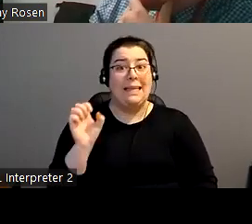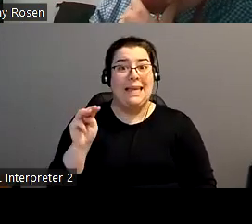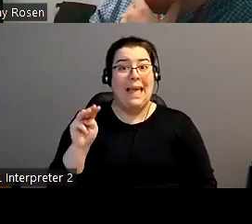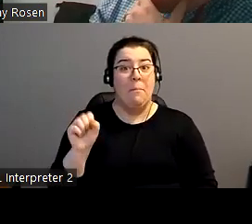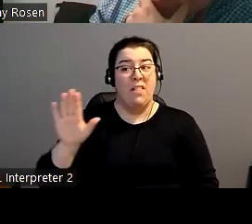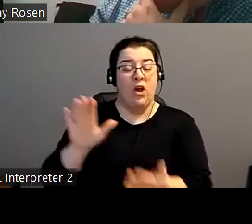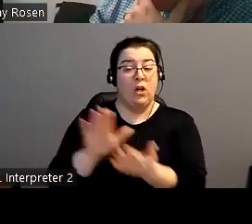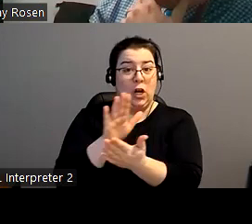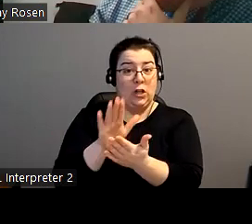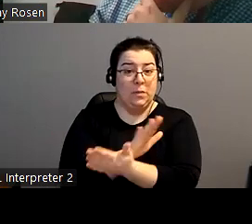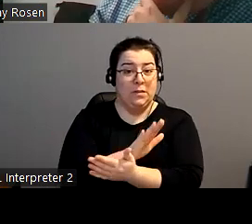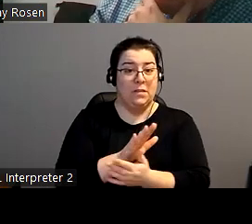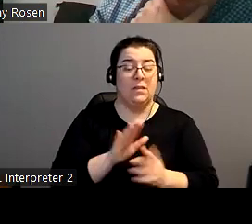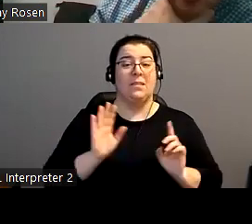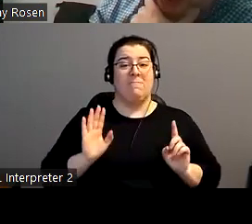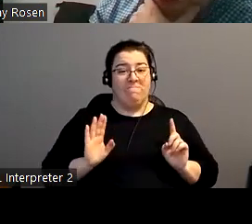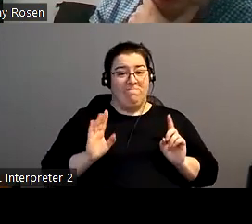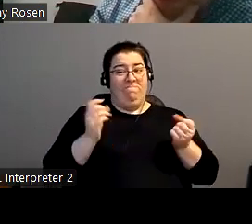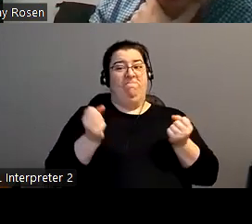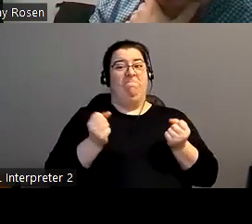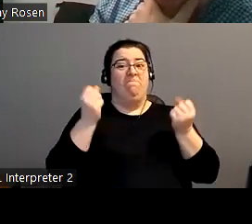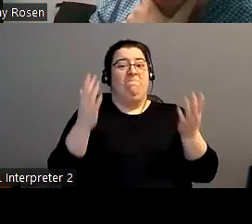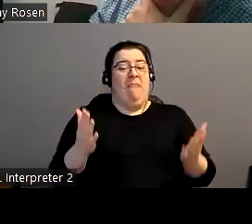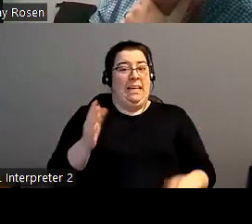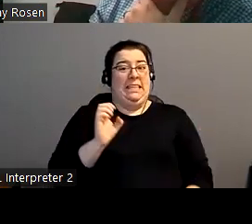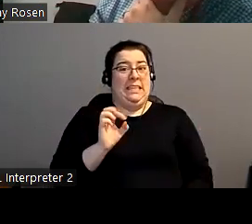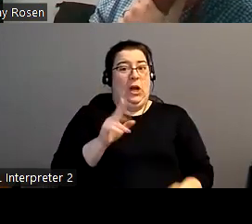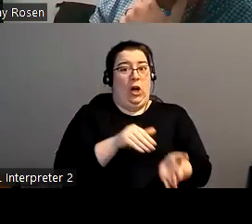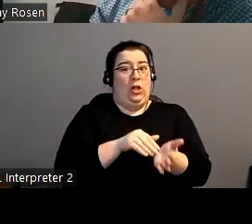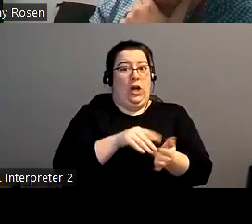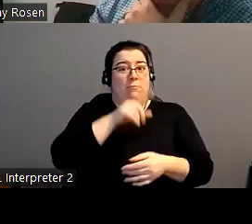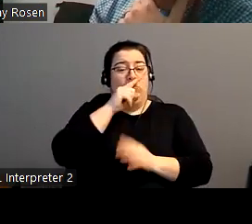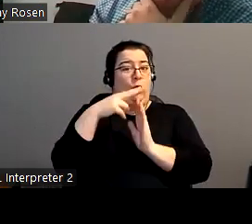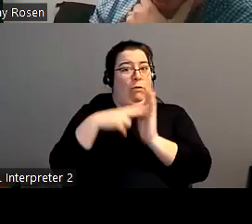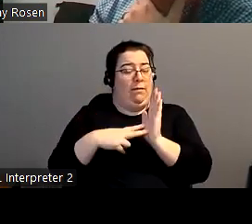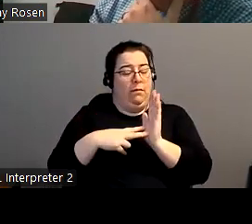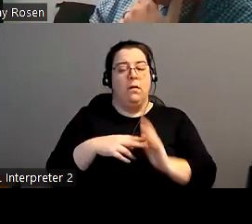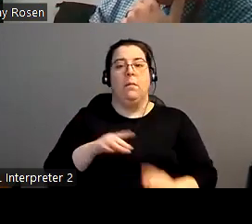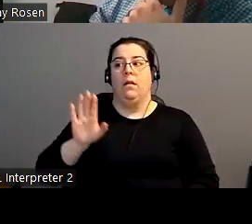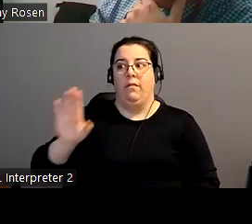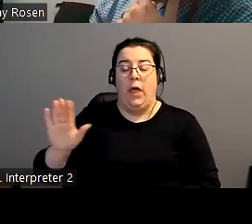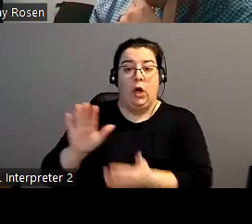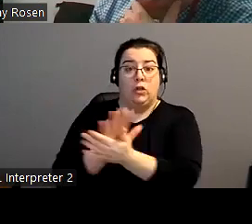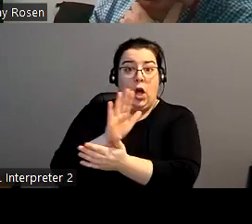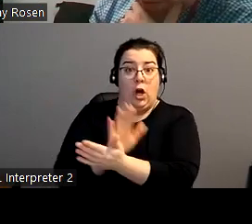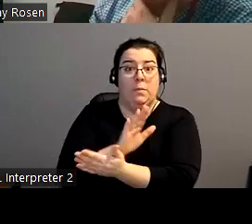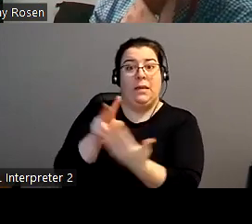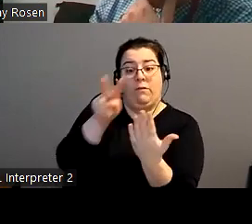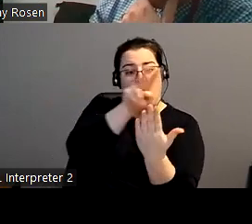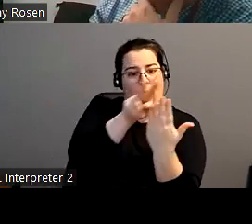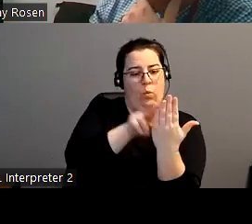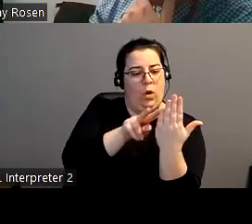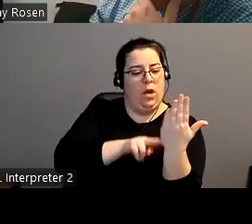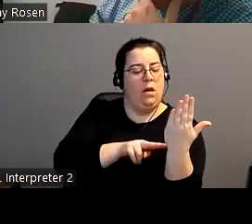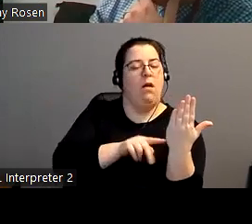and many ER doctors provide care without doing so, you learn a lot that might change